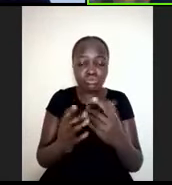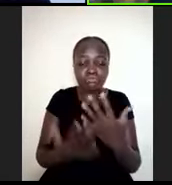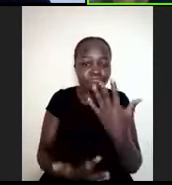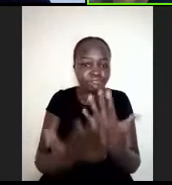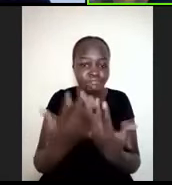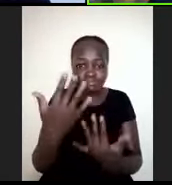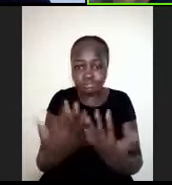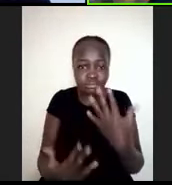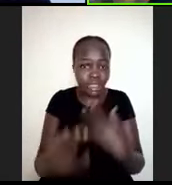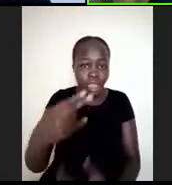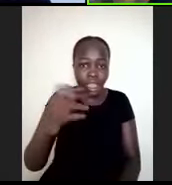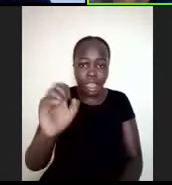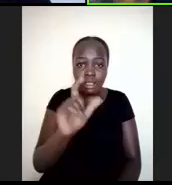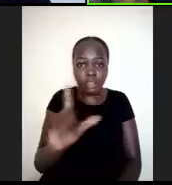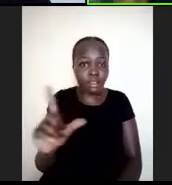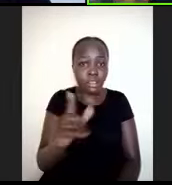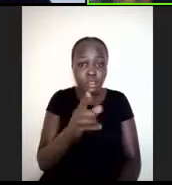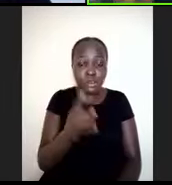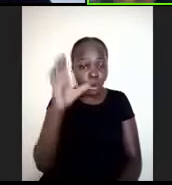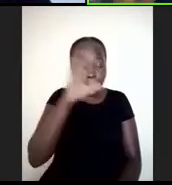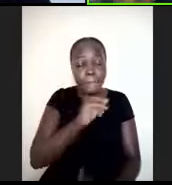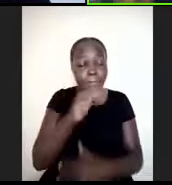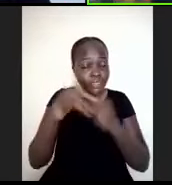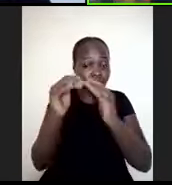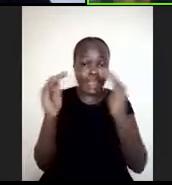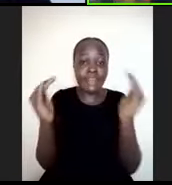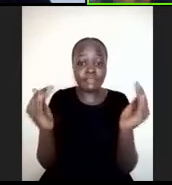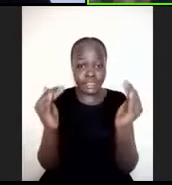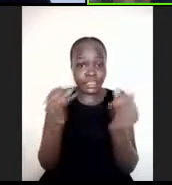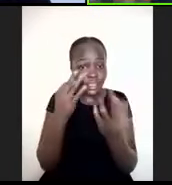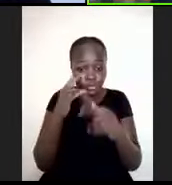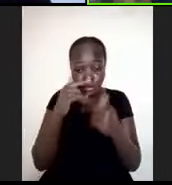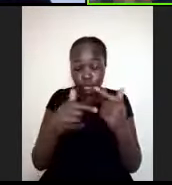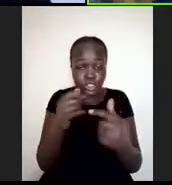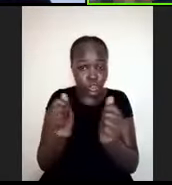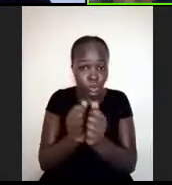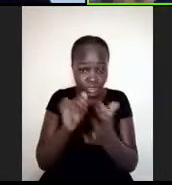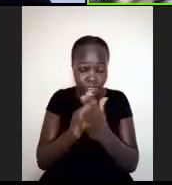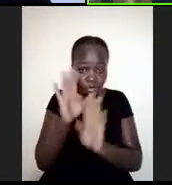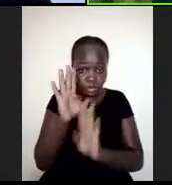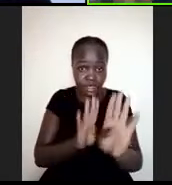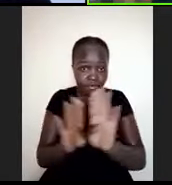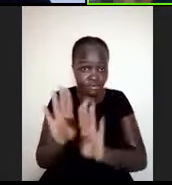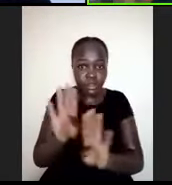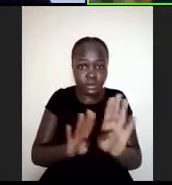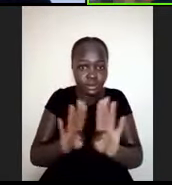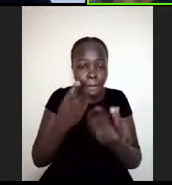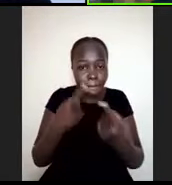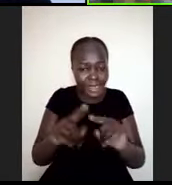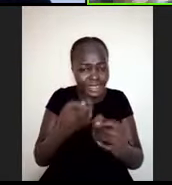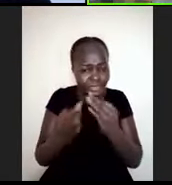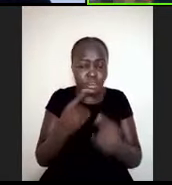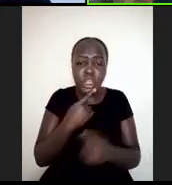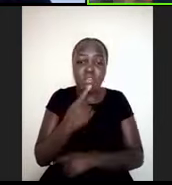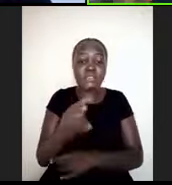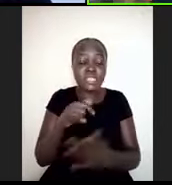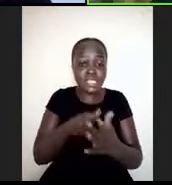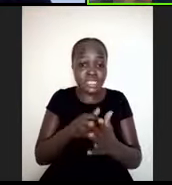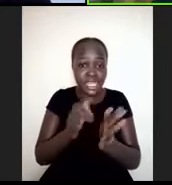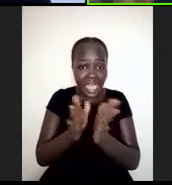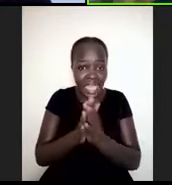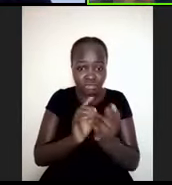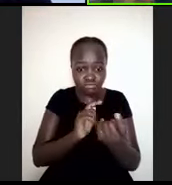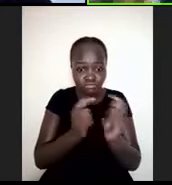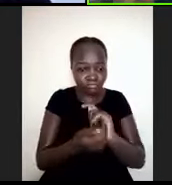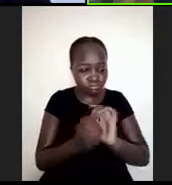to you missing heaven if you continue with that behavior. But if you confess it and you turn away from